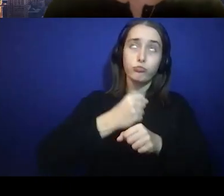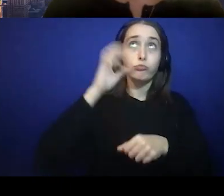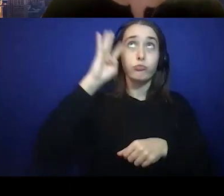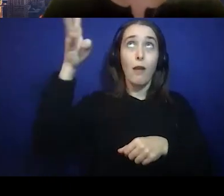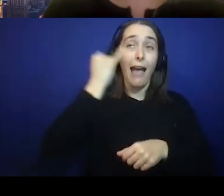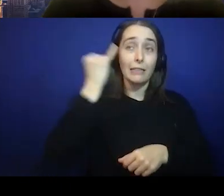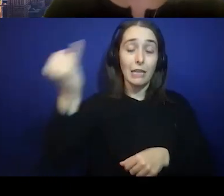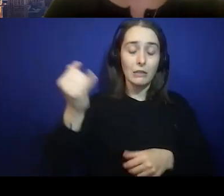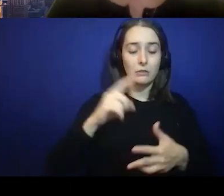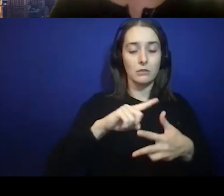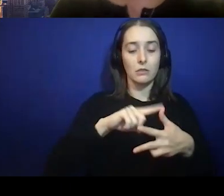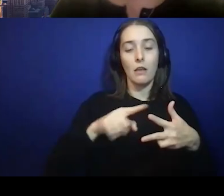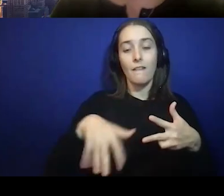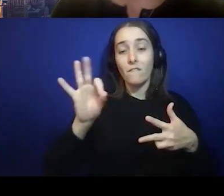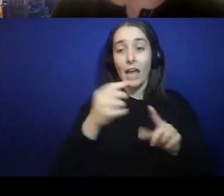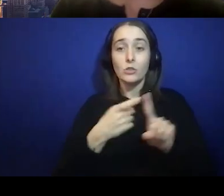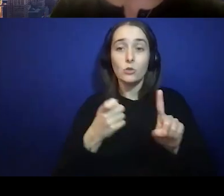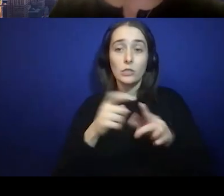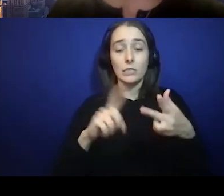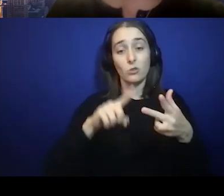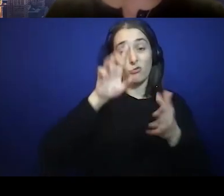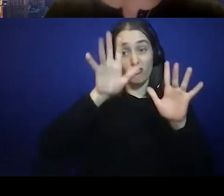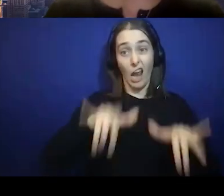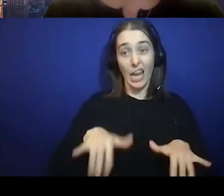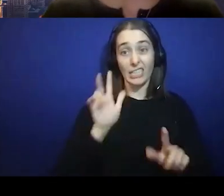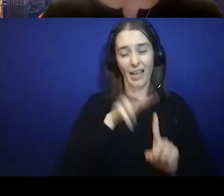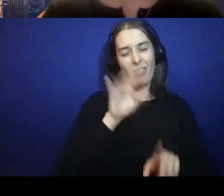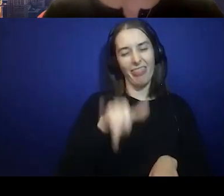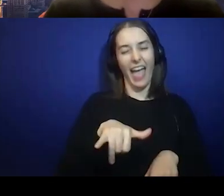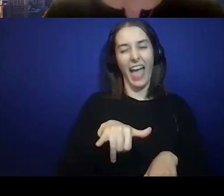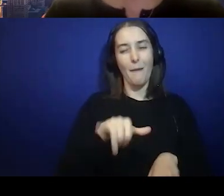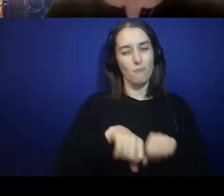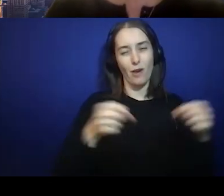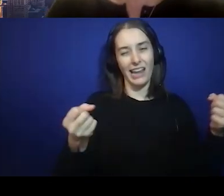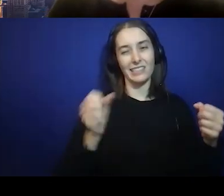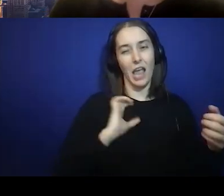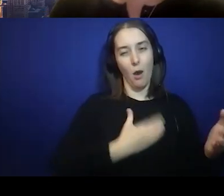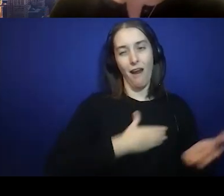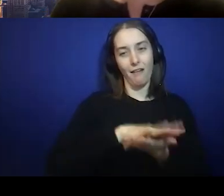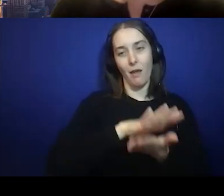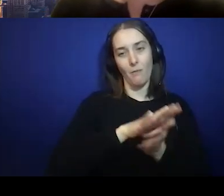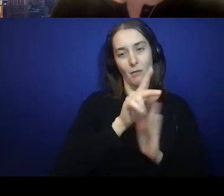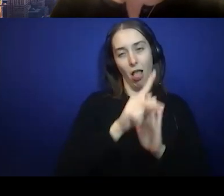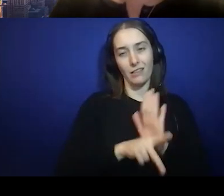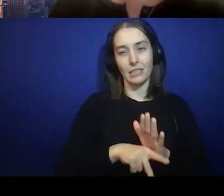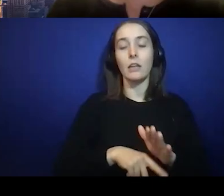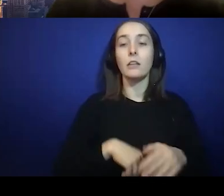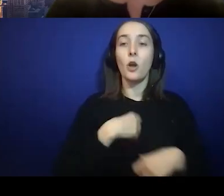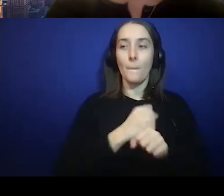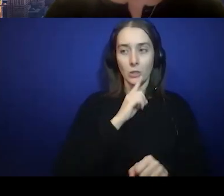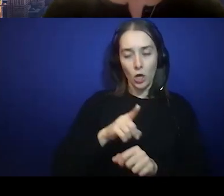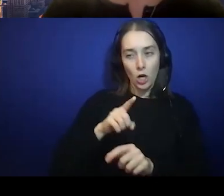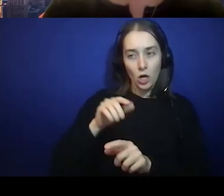write or edit your assignments. This also may violate the CUNY SPS academic integrity policy. So make sure you check with your instructor's